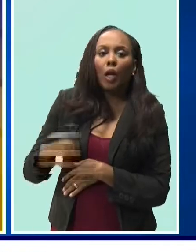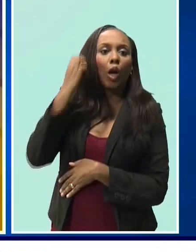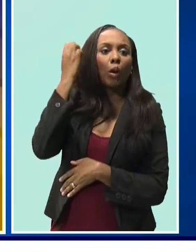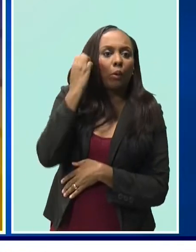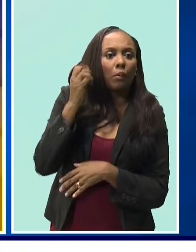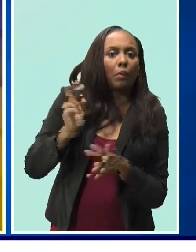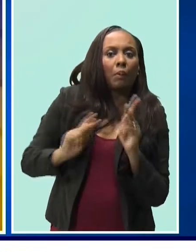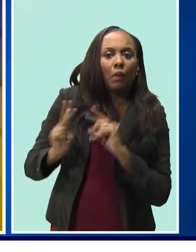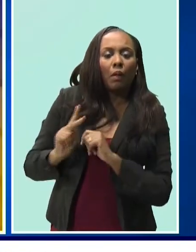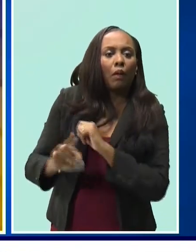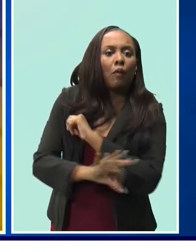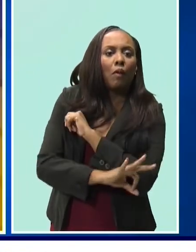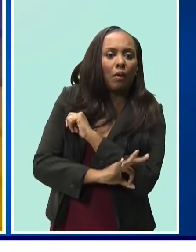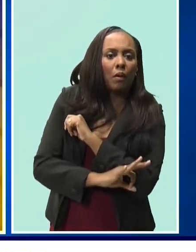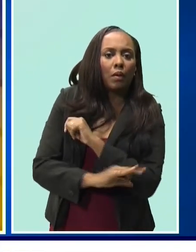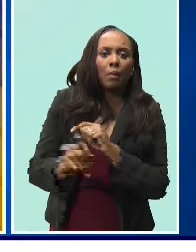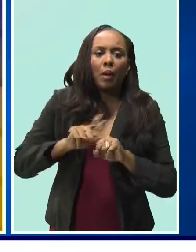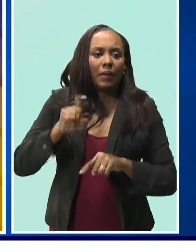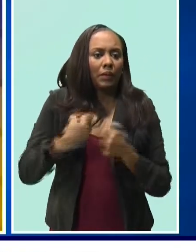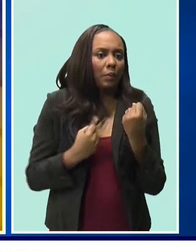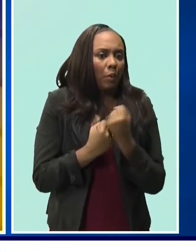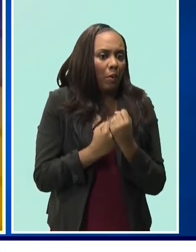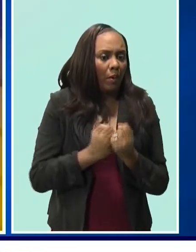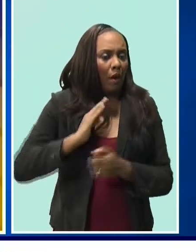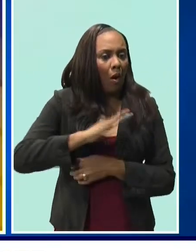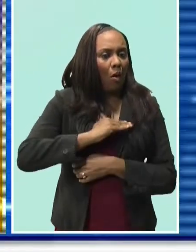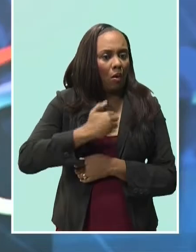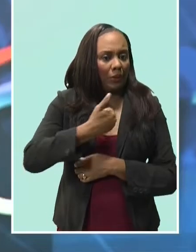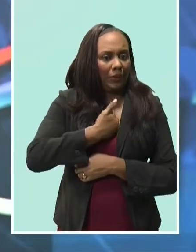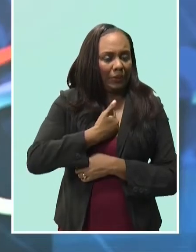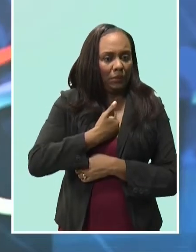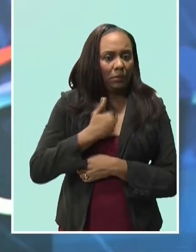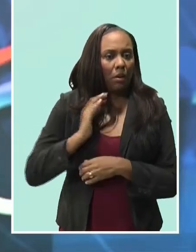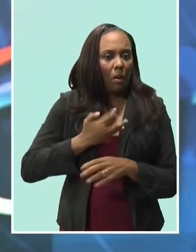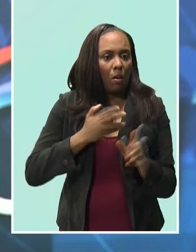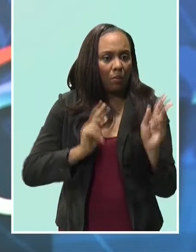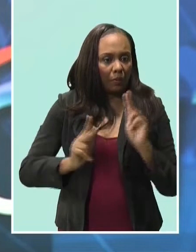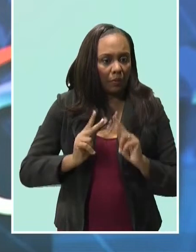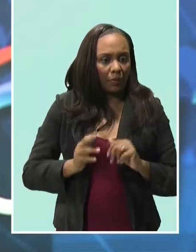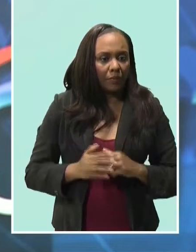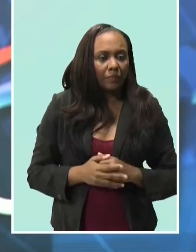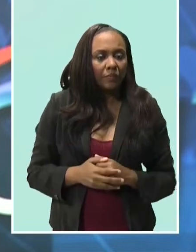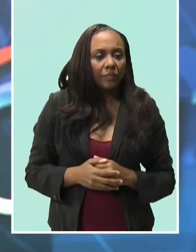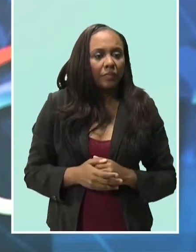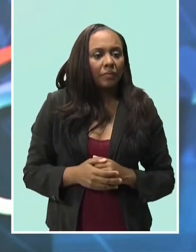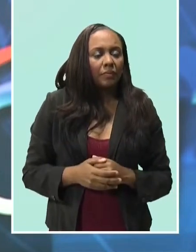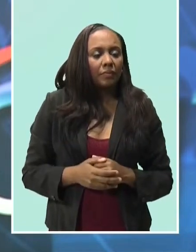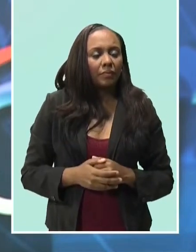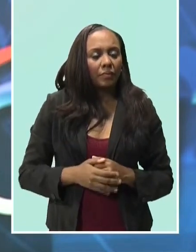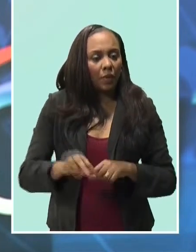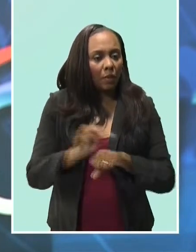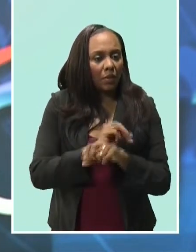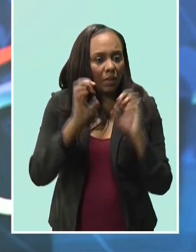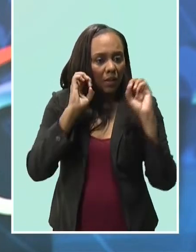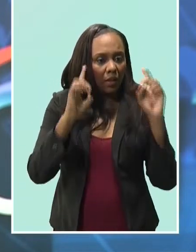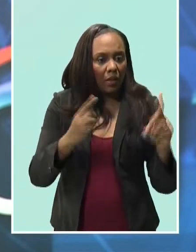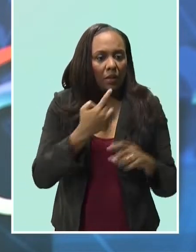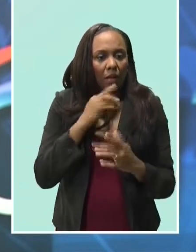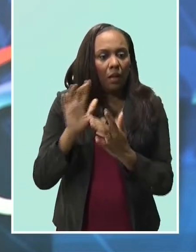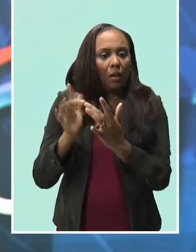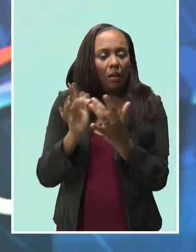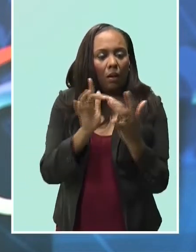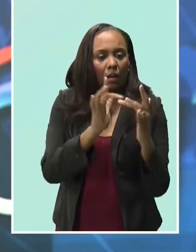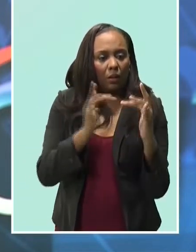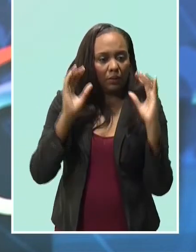other foreign economies. The Ministry of Education, Technological and Vocational Training is reporting that online teaching